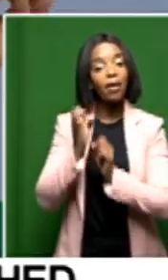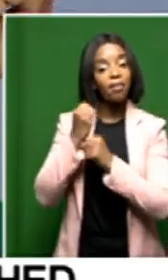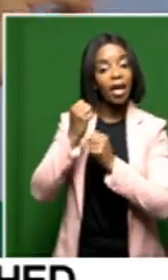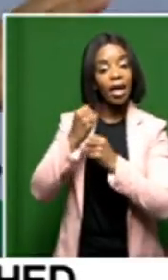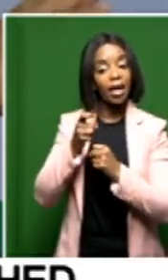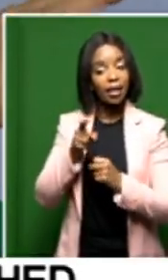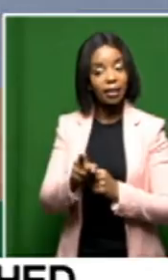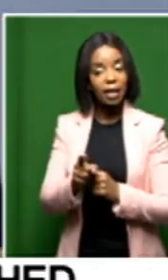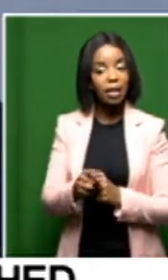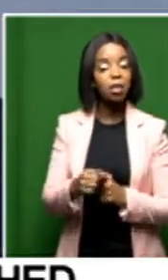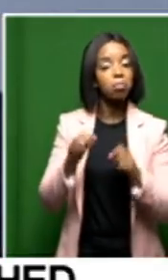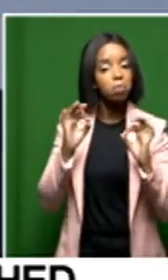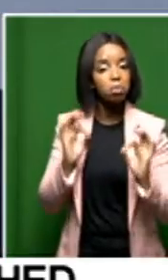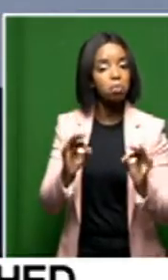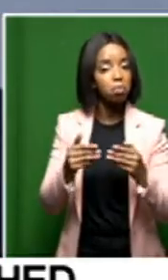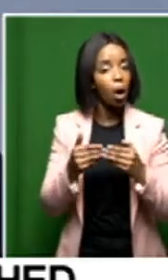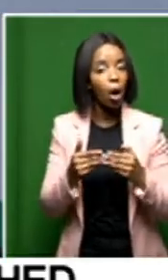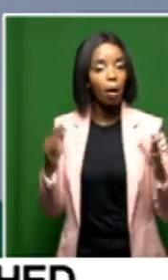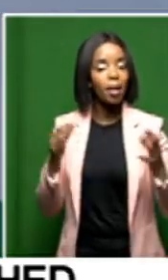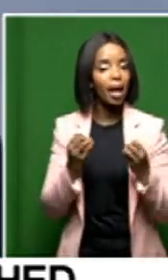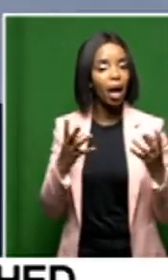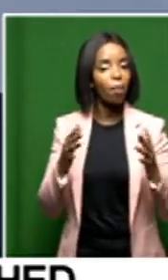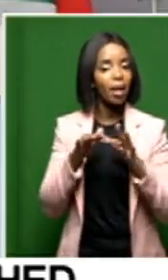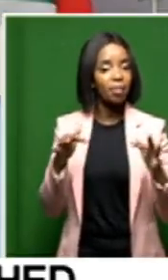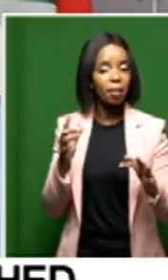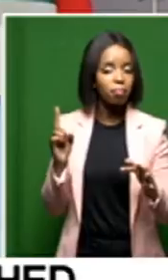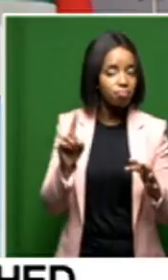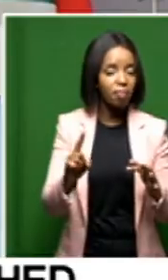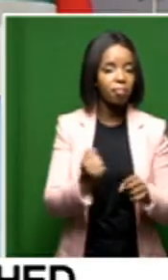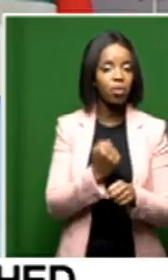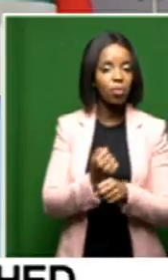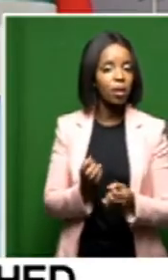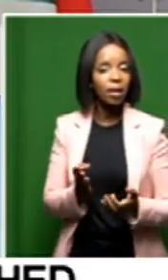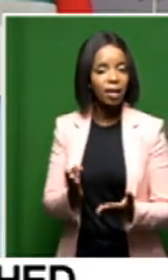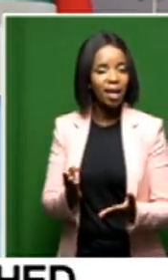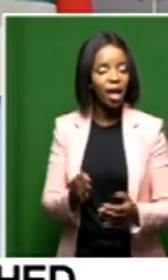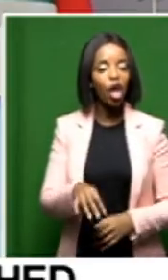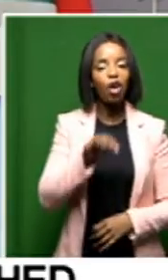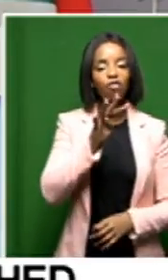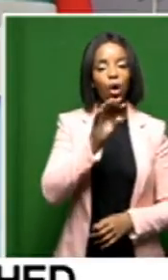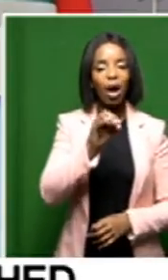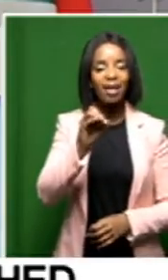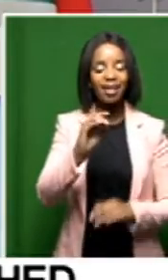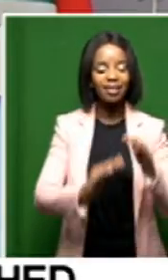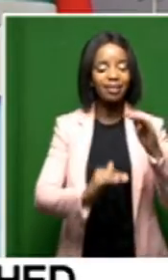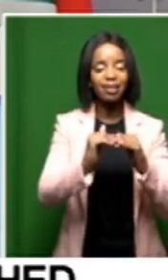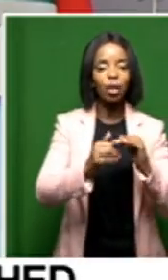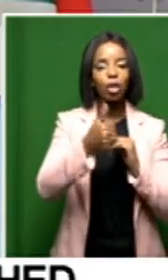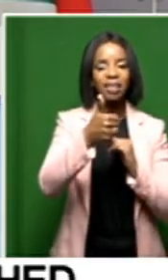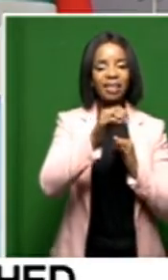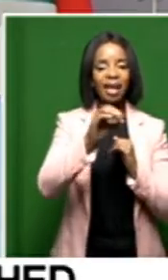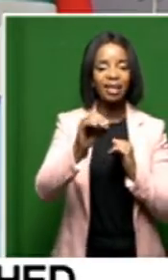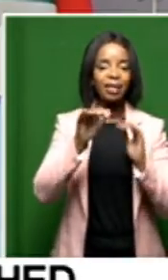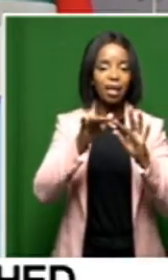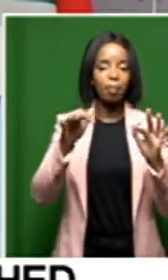do you foresee? And he said between 400 and 600 people will be employed. So, and many of